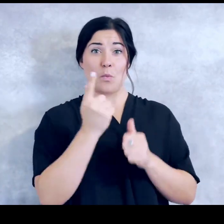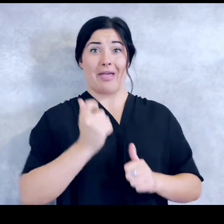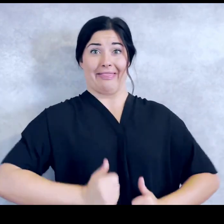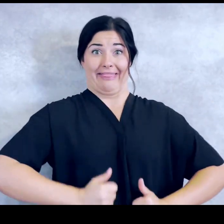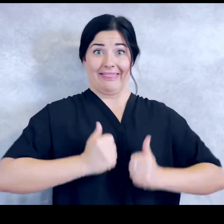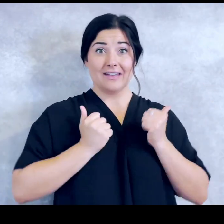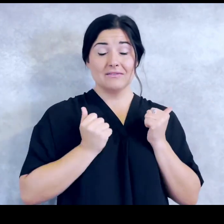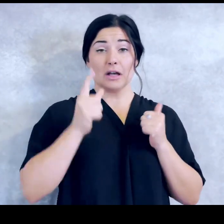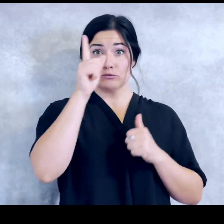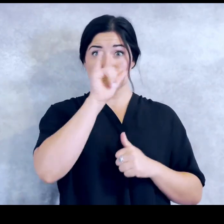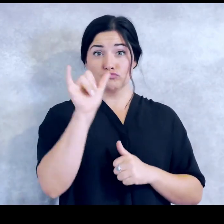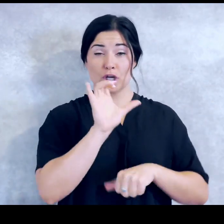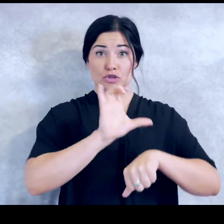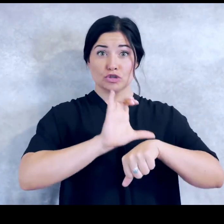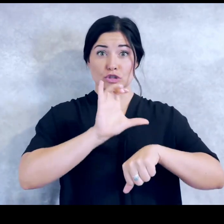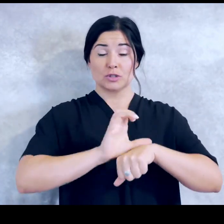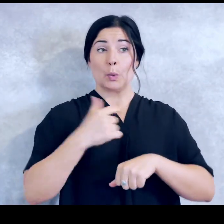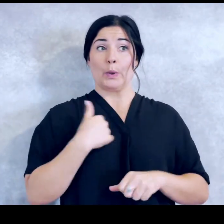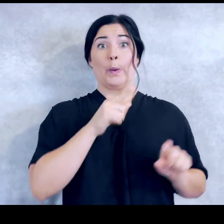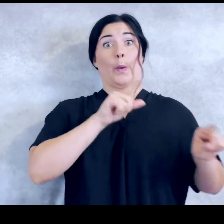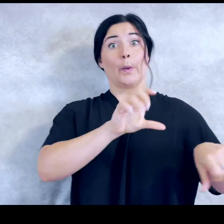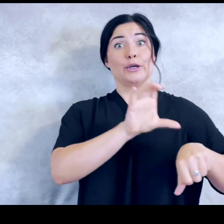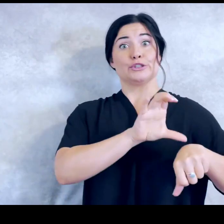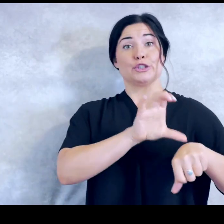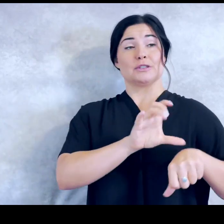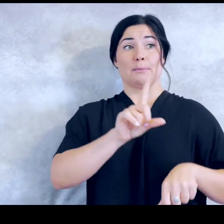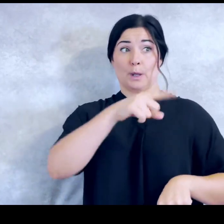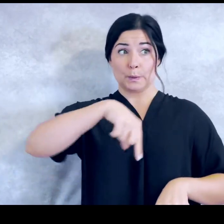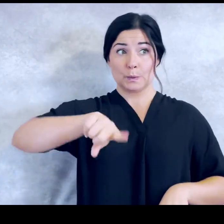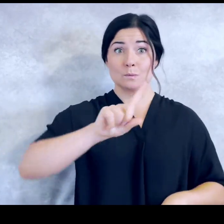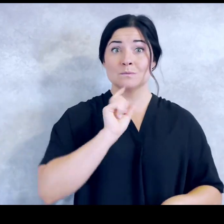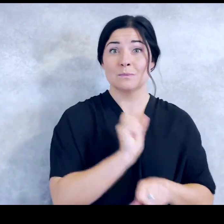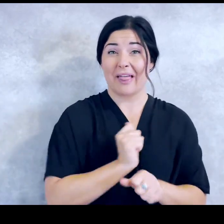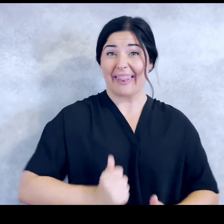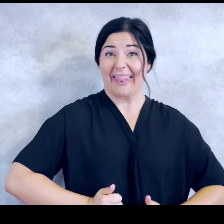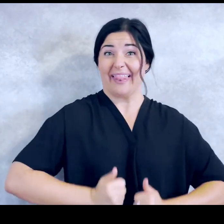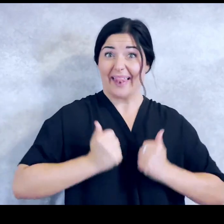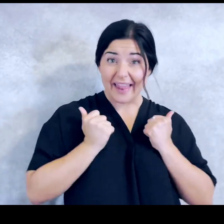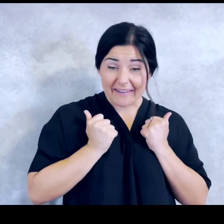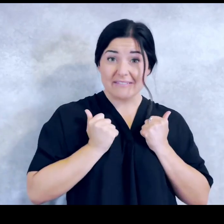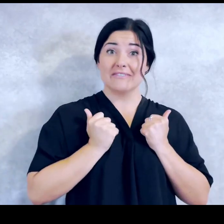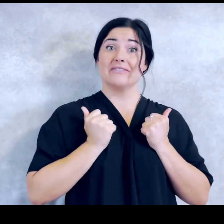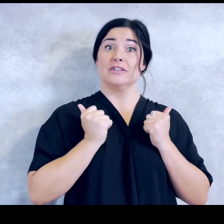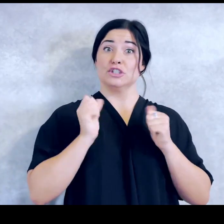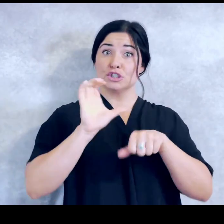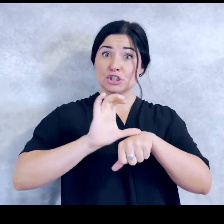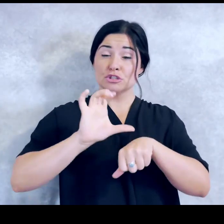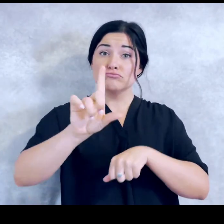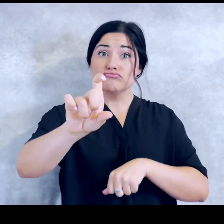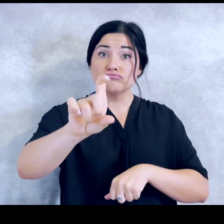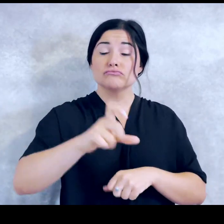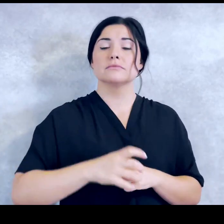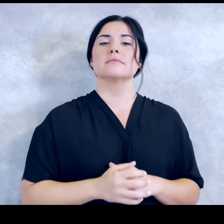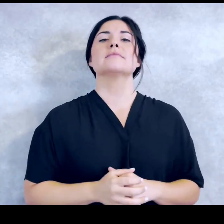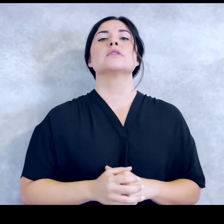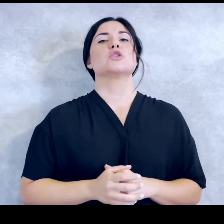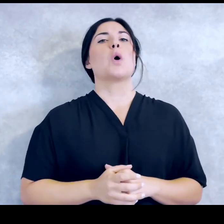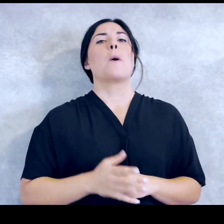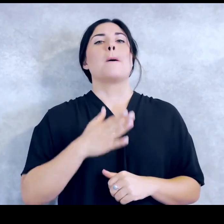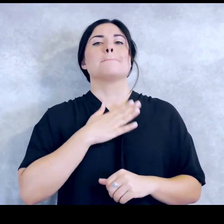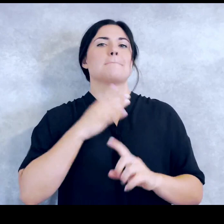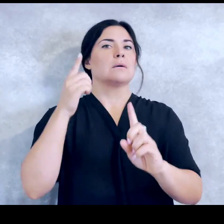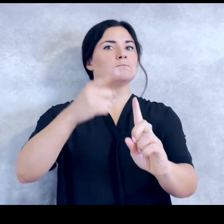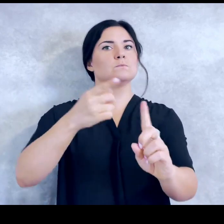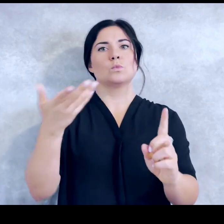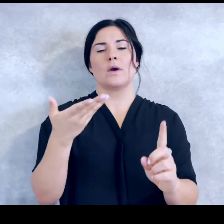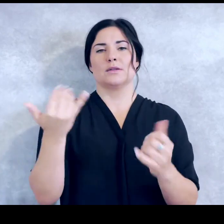know that everyone is living like the church. We're like doing church, but I don't know that all of us are actually living like the church. There's a big difference. And so here's